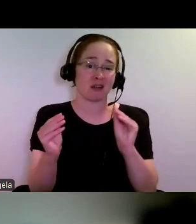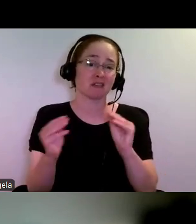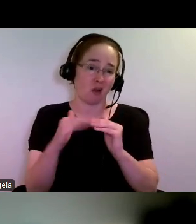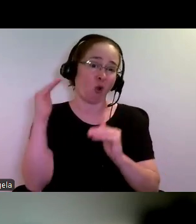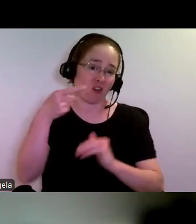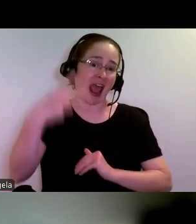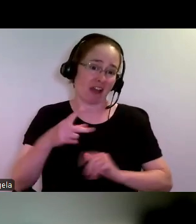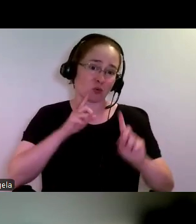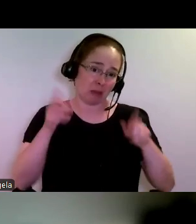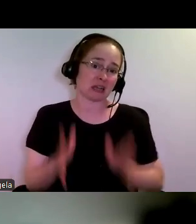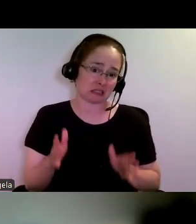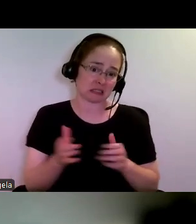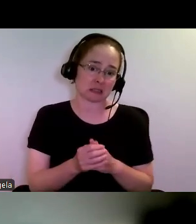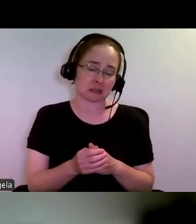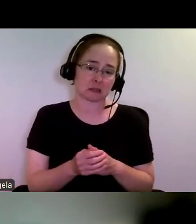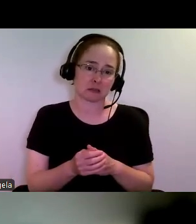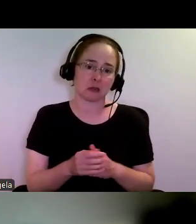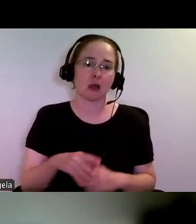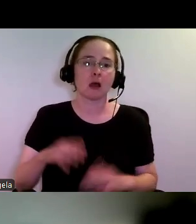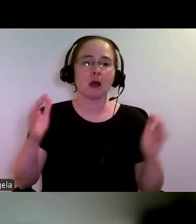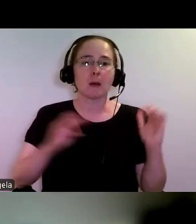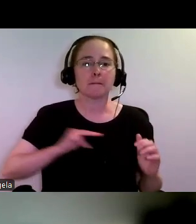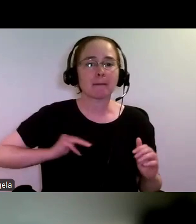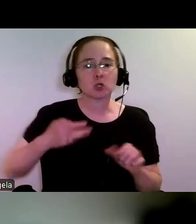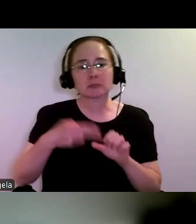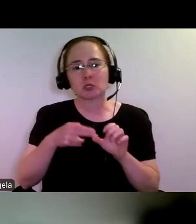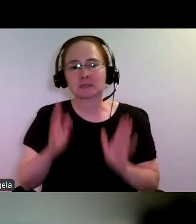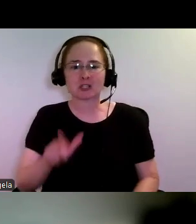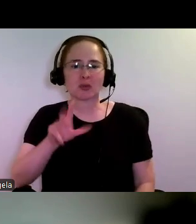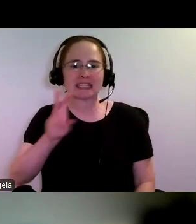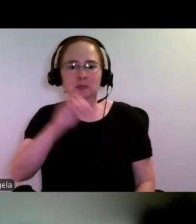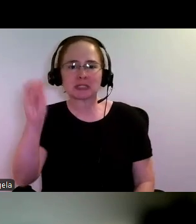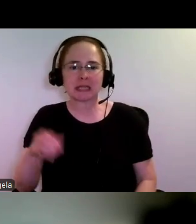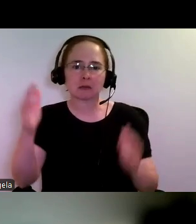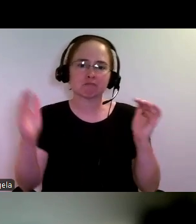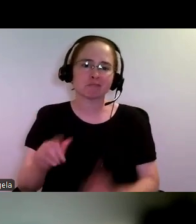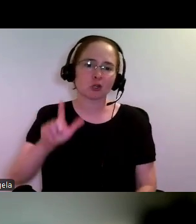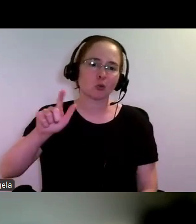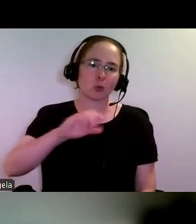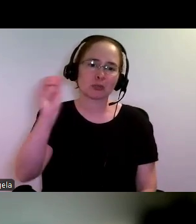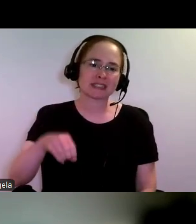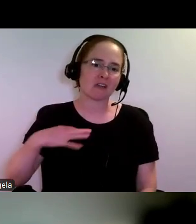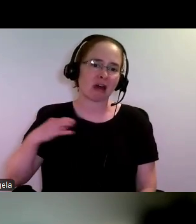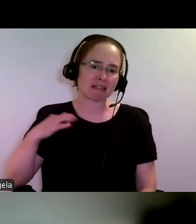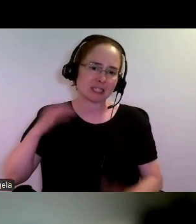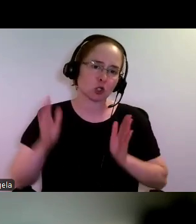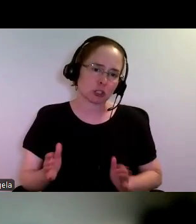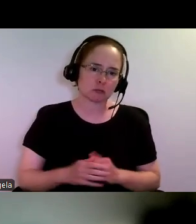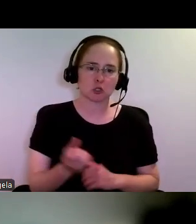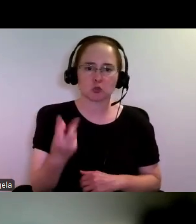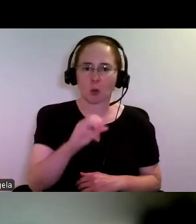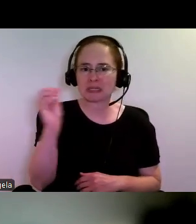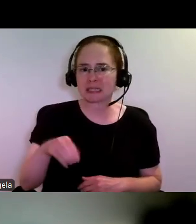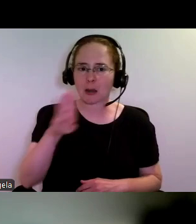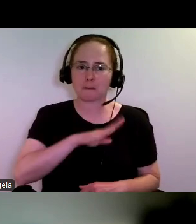of the respondents. And then members, participants, 26%, and about 21% identified as volunteers, 12%